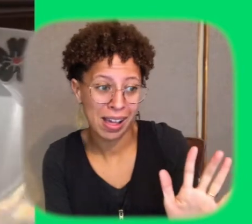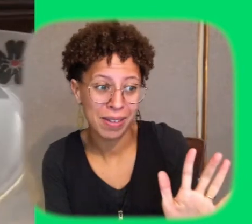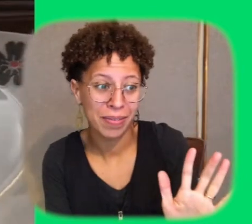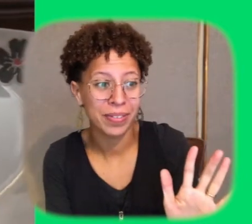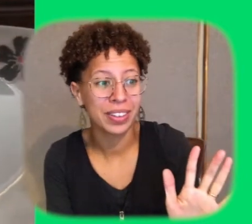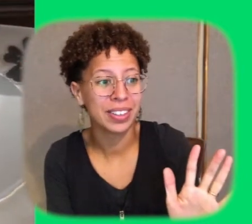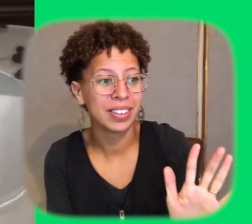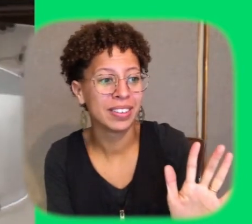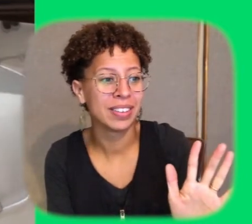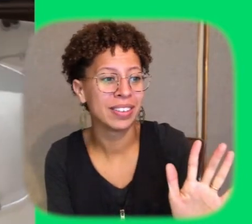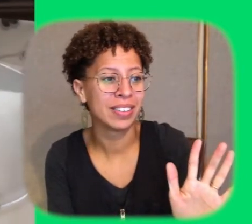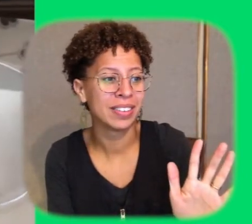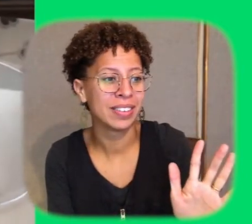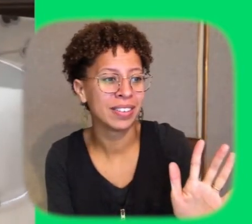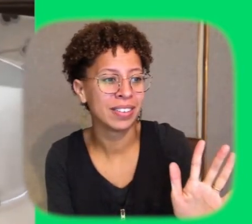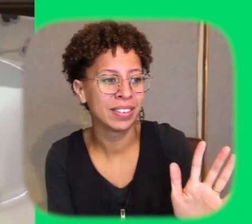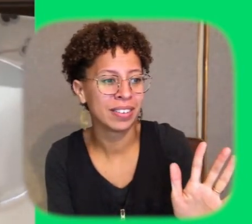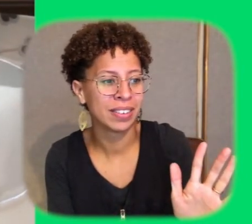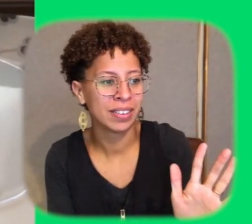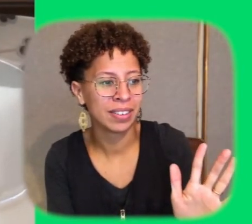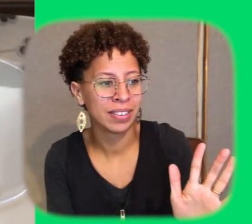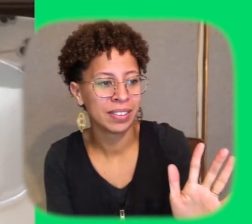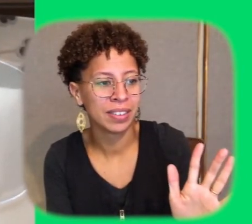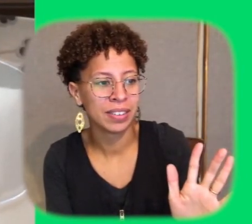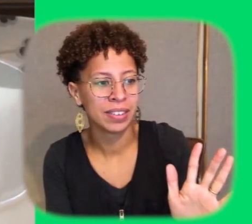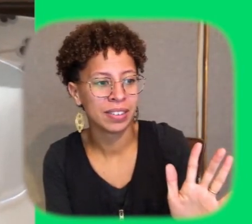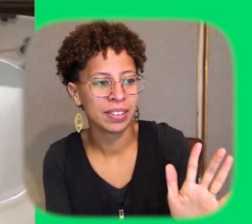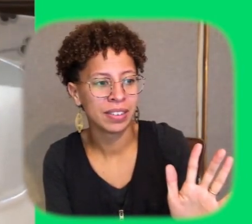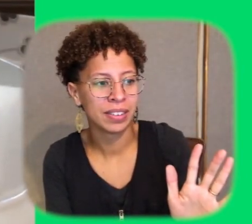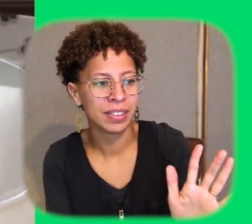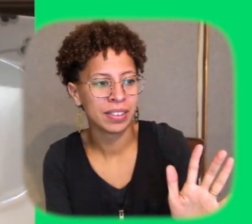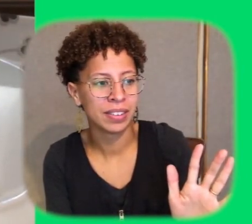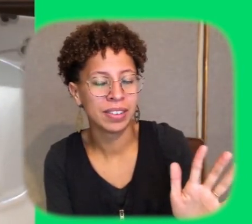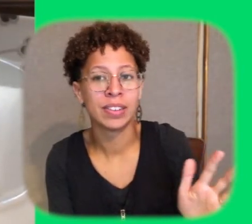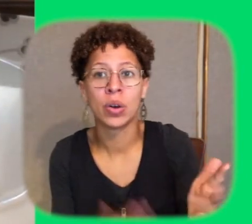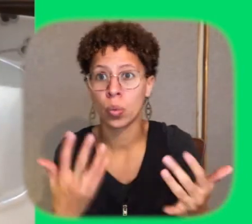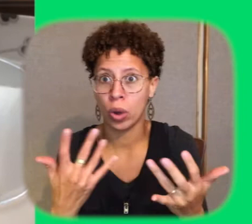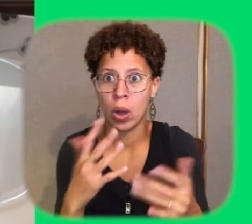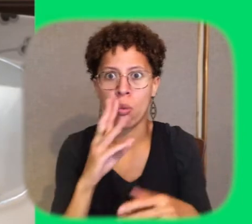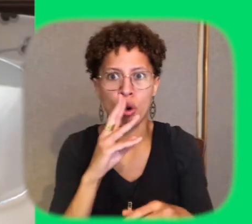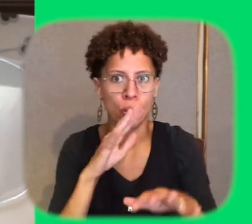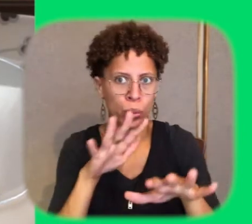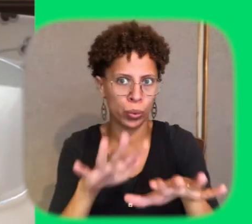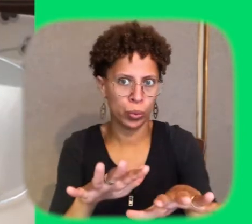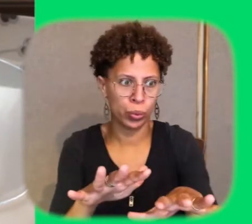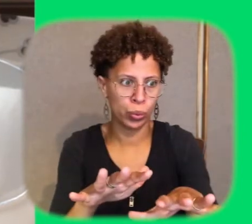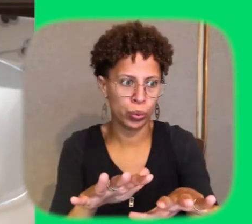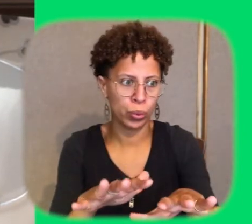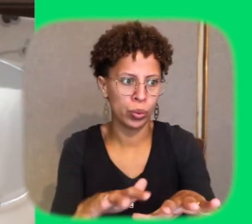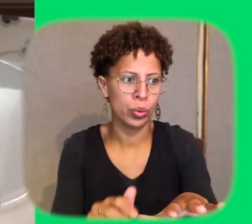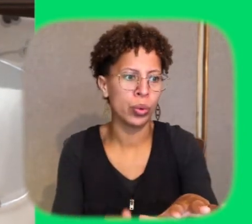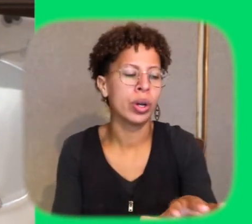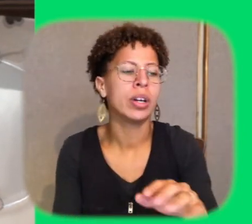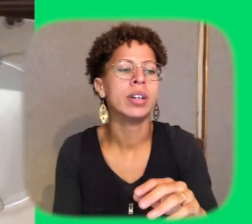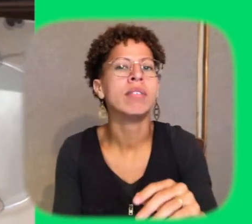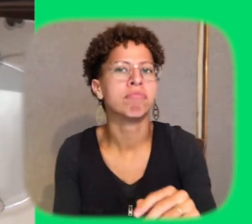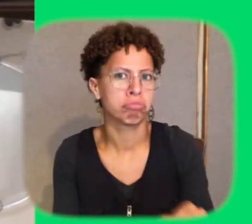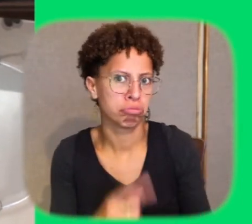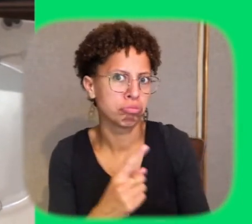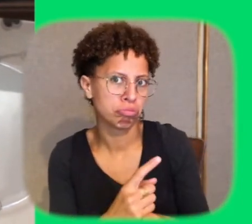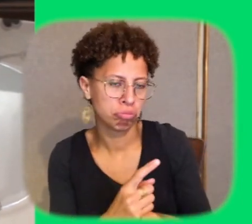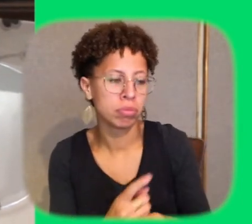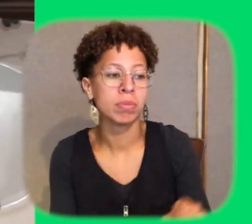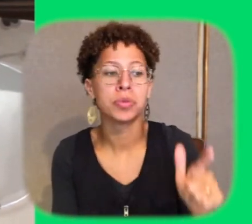25. Wait for the water. Look at that. Wait for the water to chill. Yeah, it's good now. 6. 26.